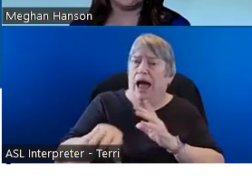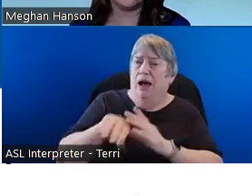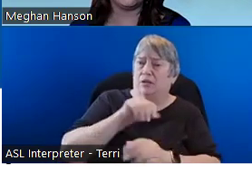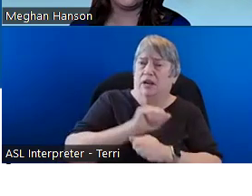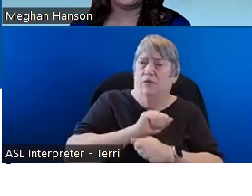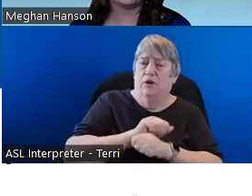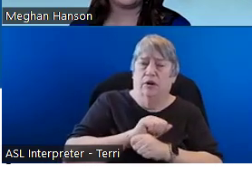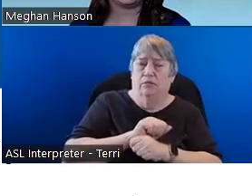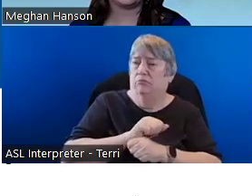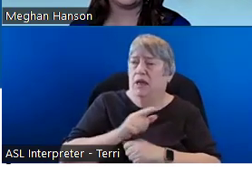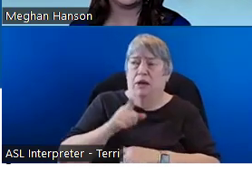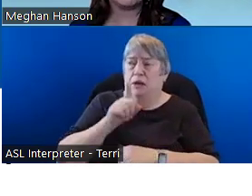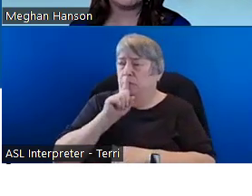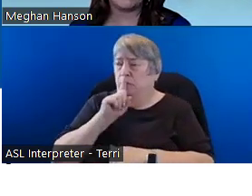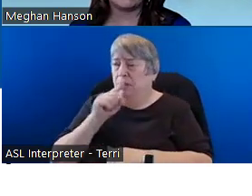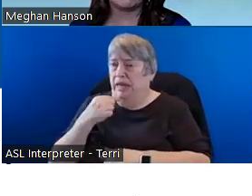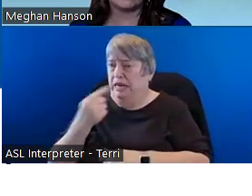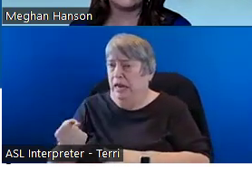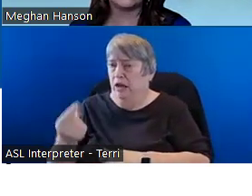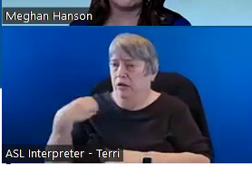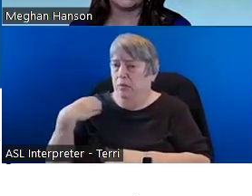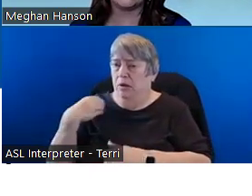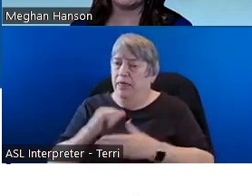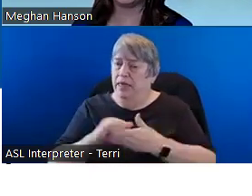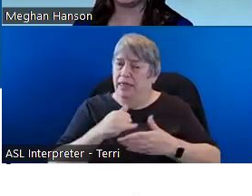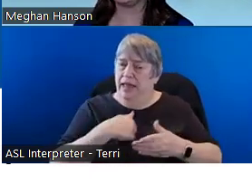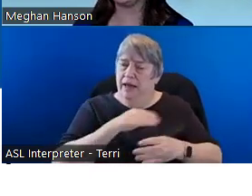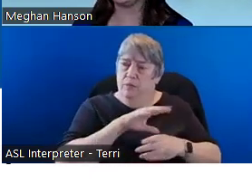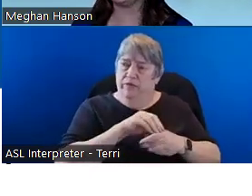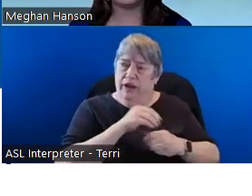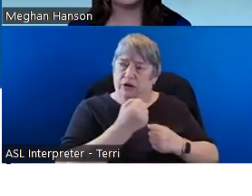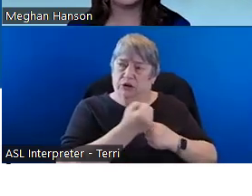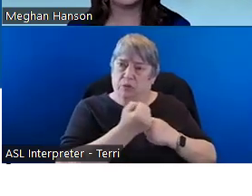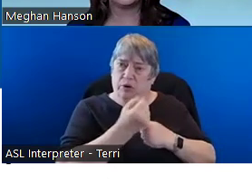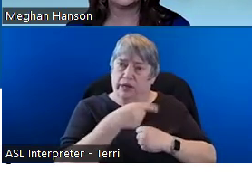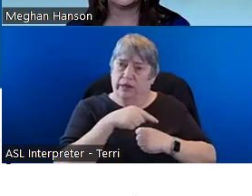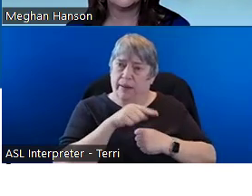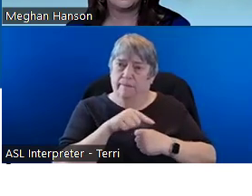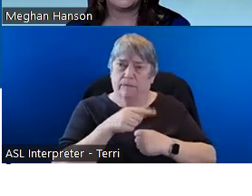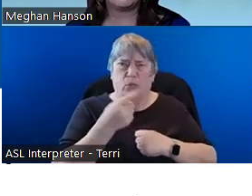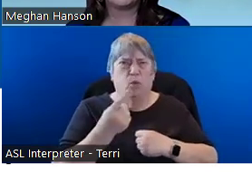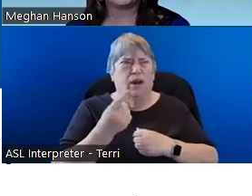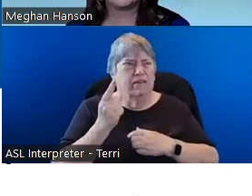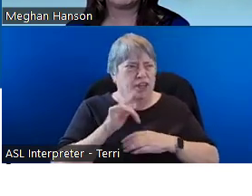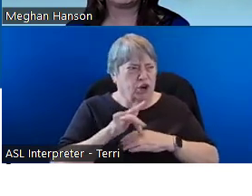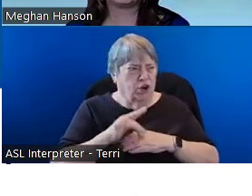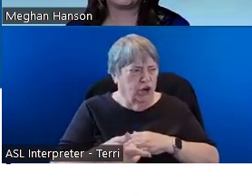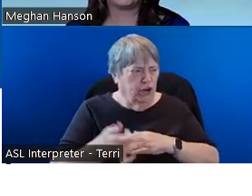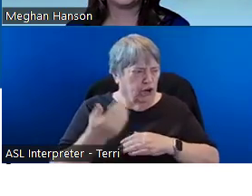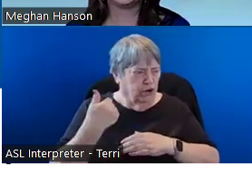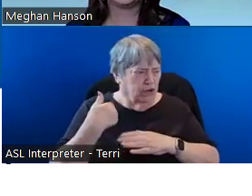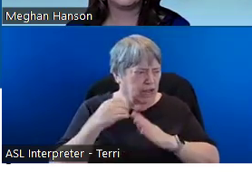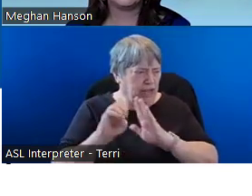tell their employer that there is a provider involved in supporting them. So I know one of the earlier